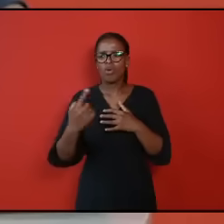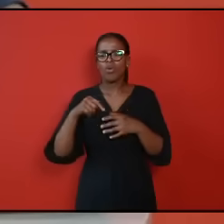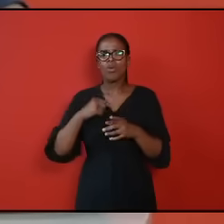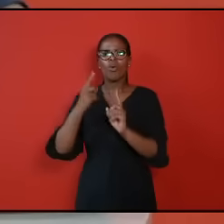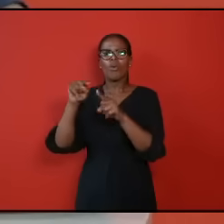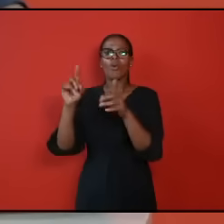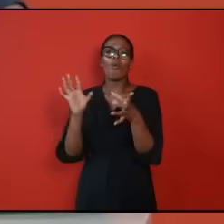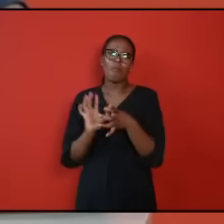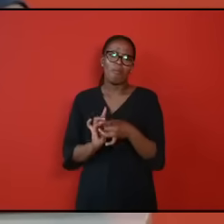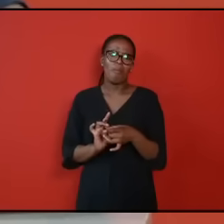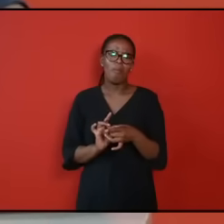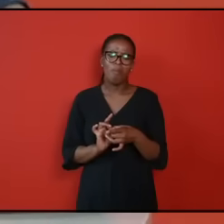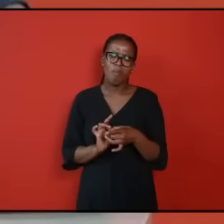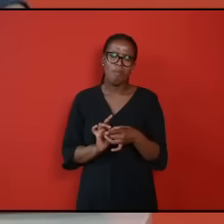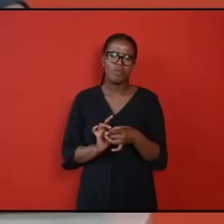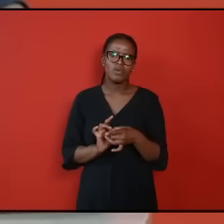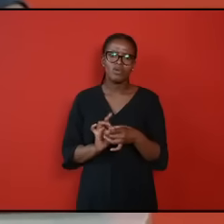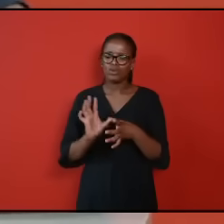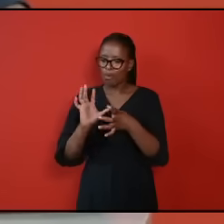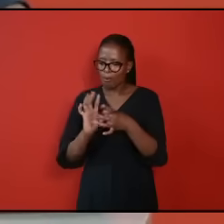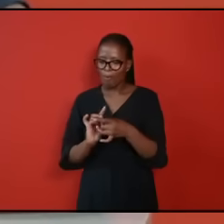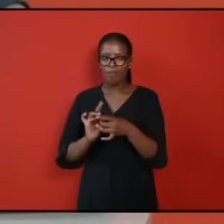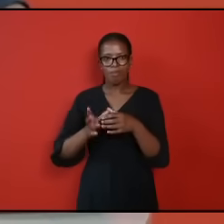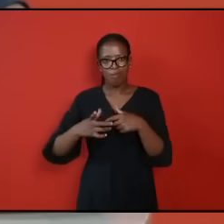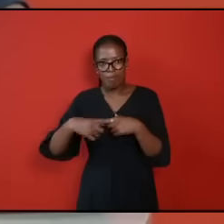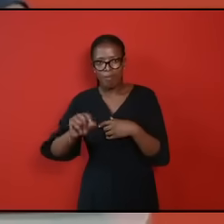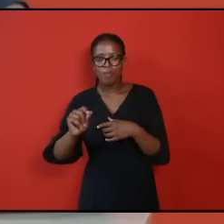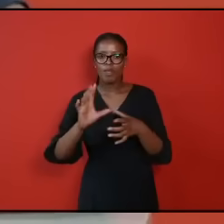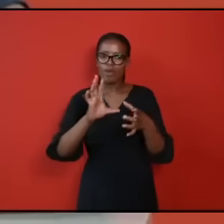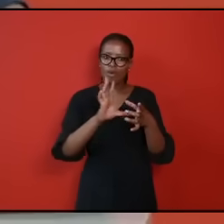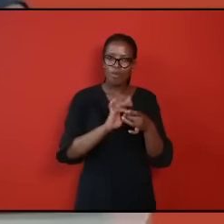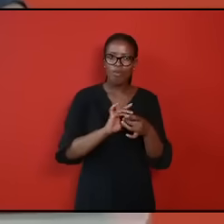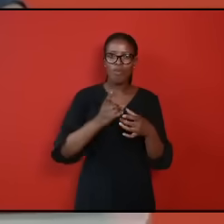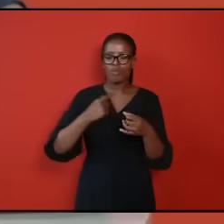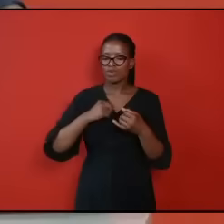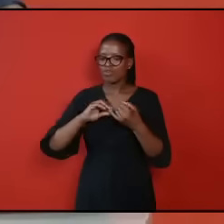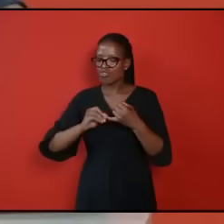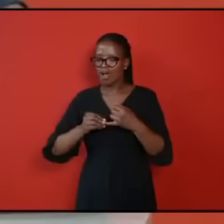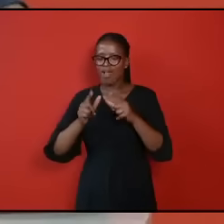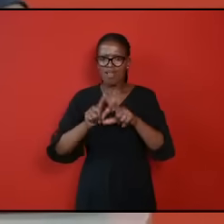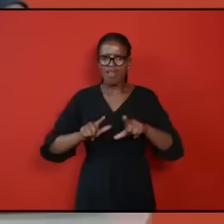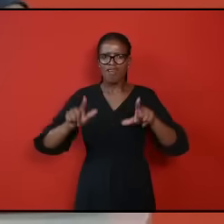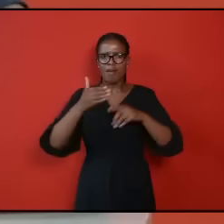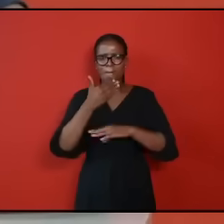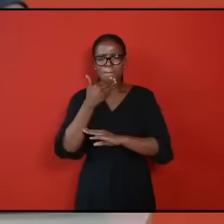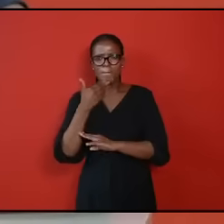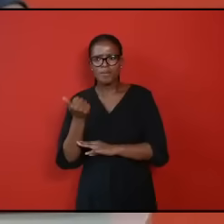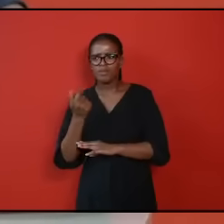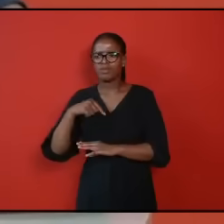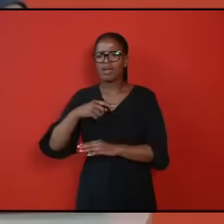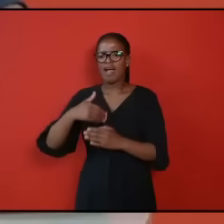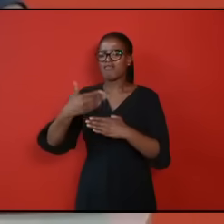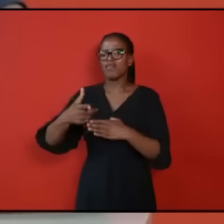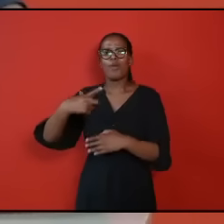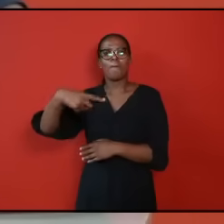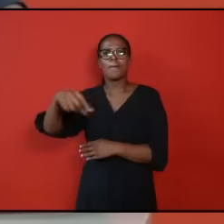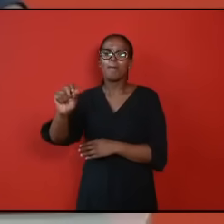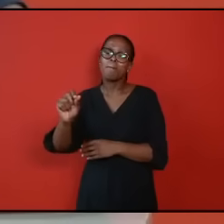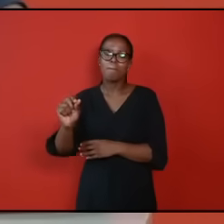home. Going home. We would have tried our level best. From there, we are